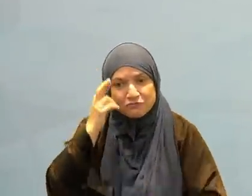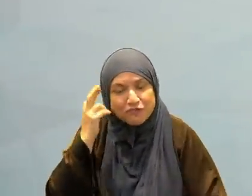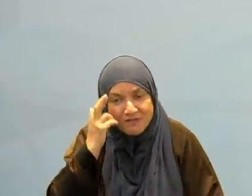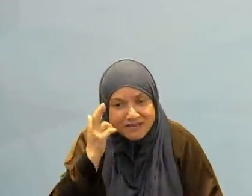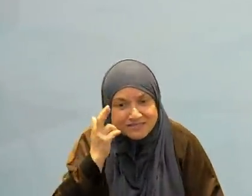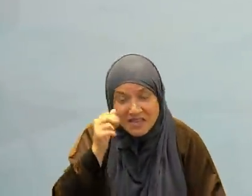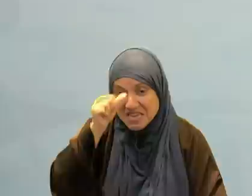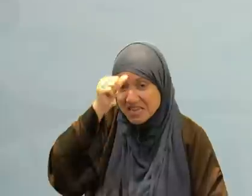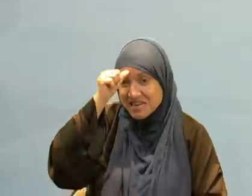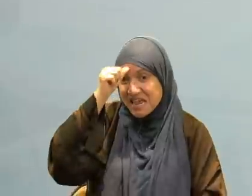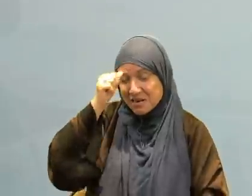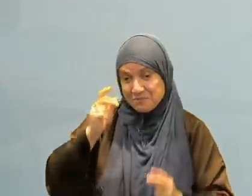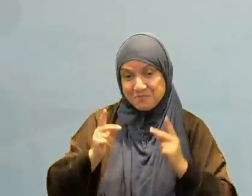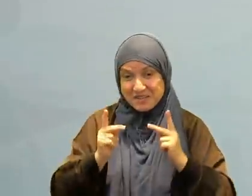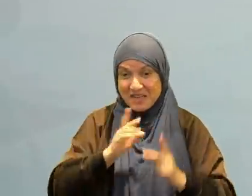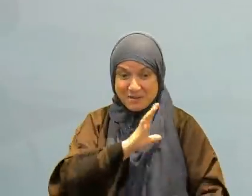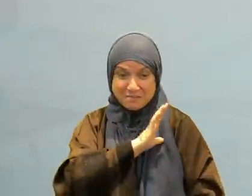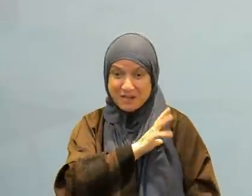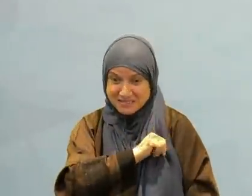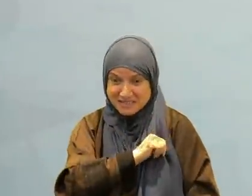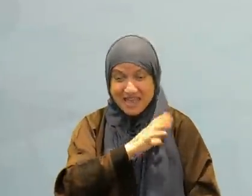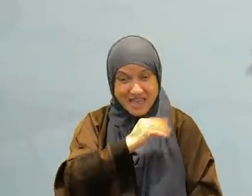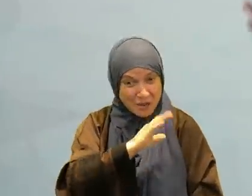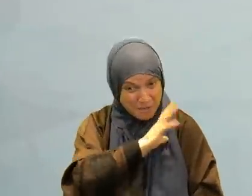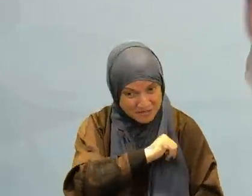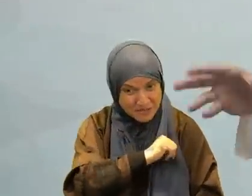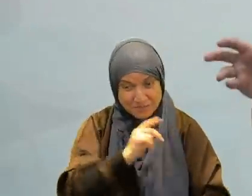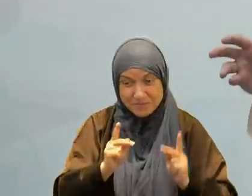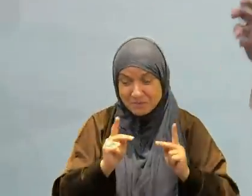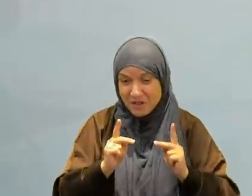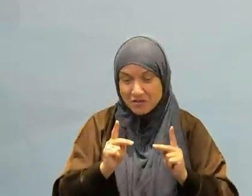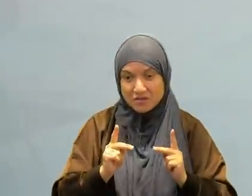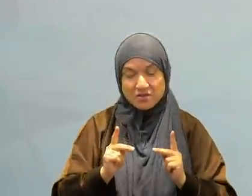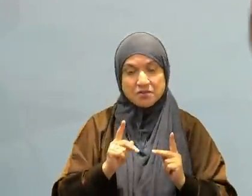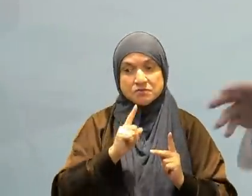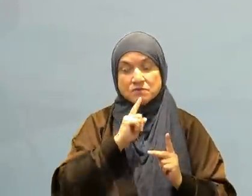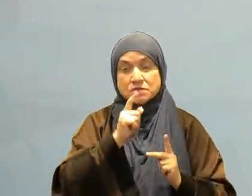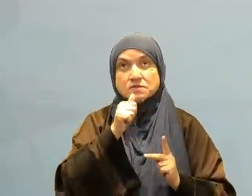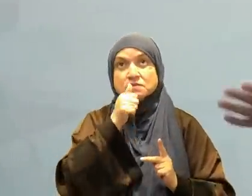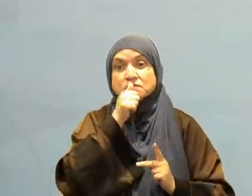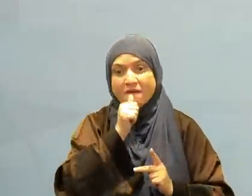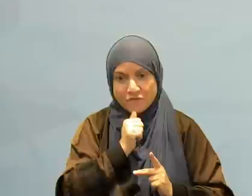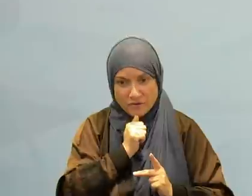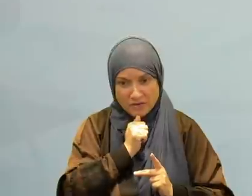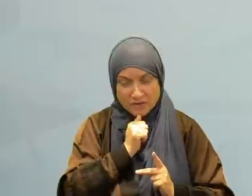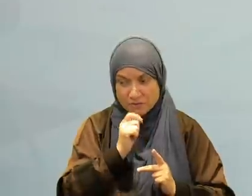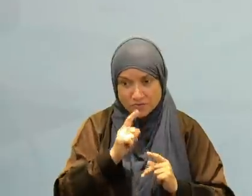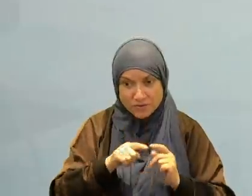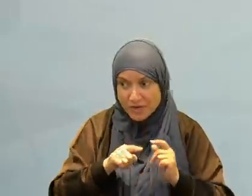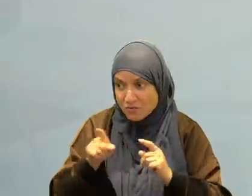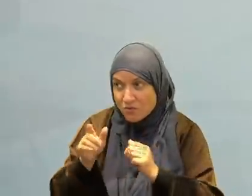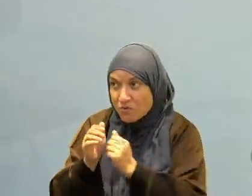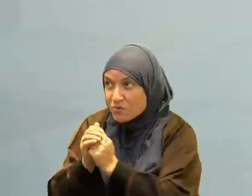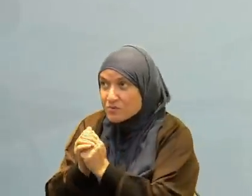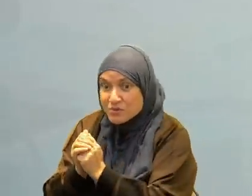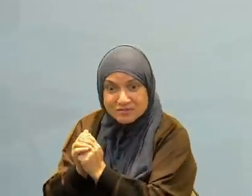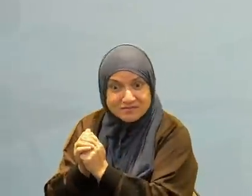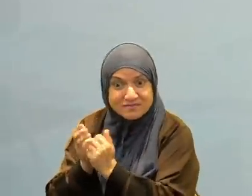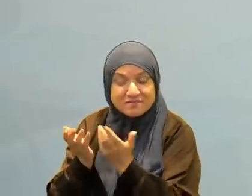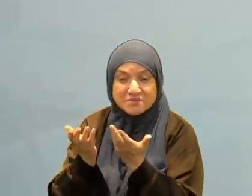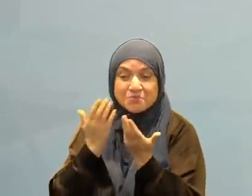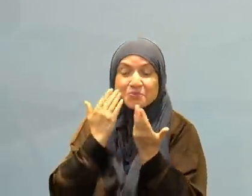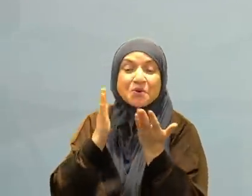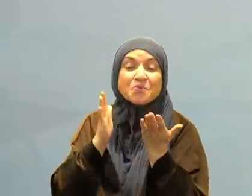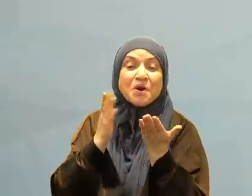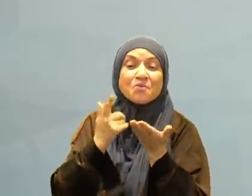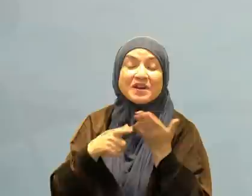times? For it to at least be recognized as pure evil, munkar, evil, that